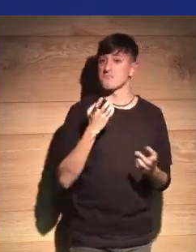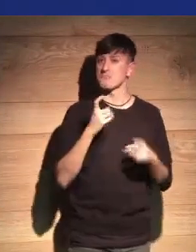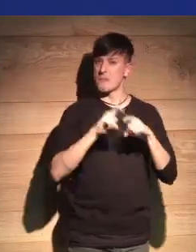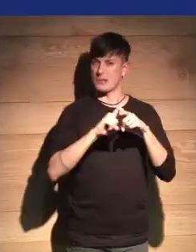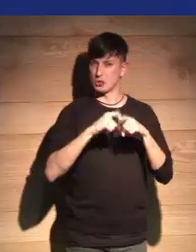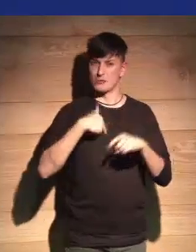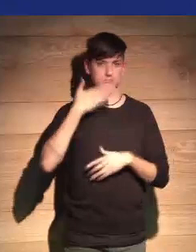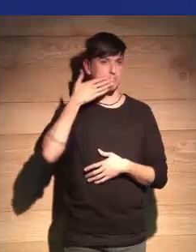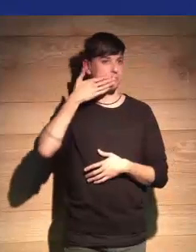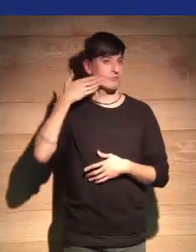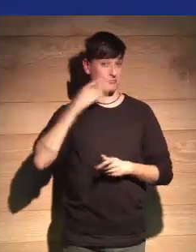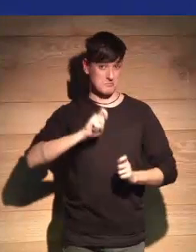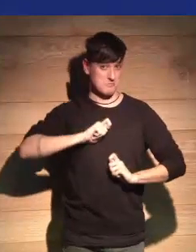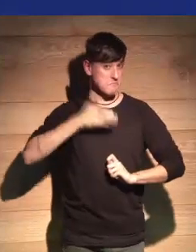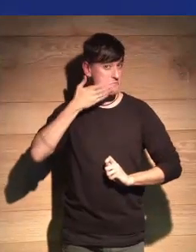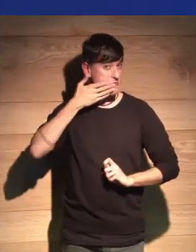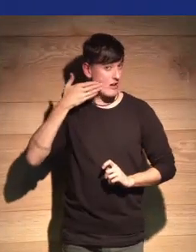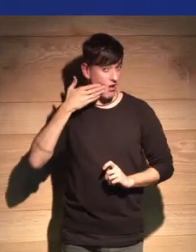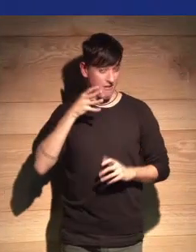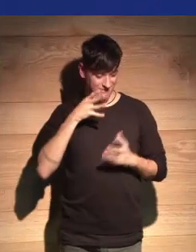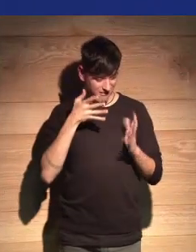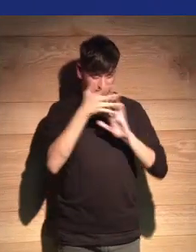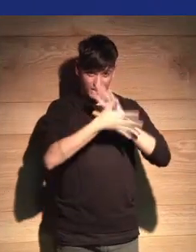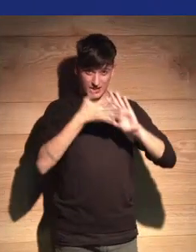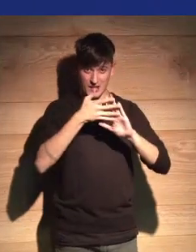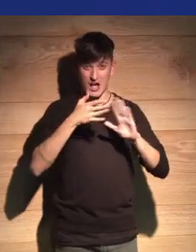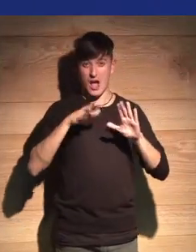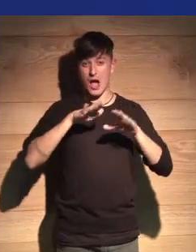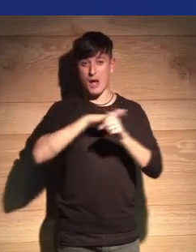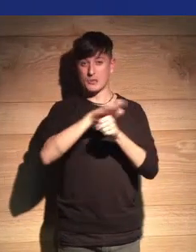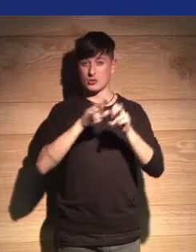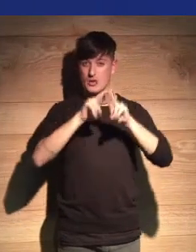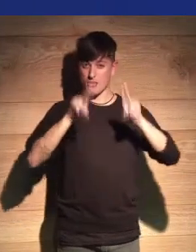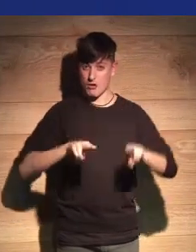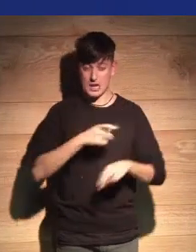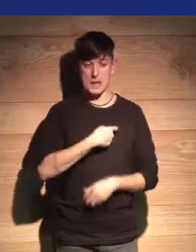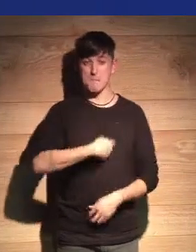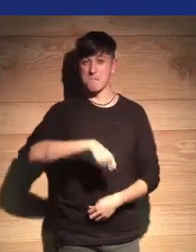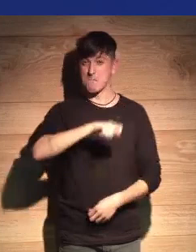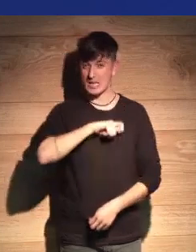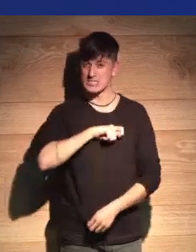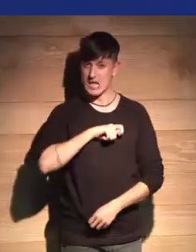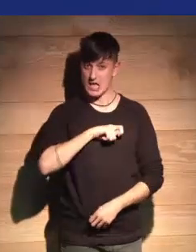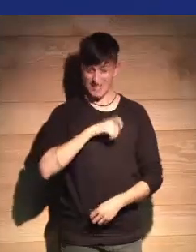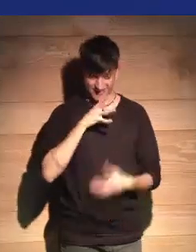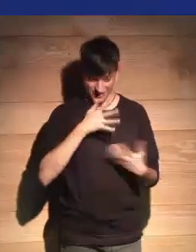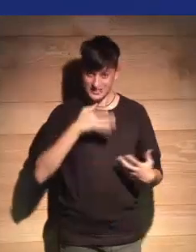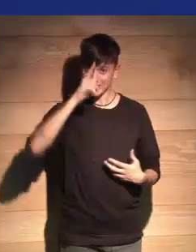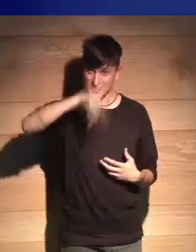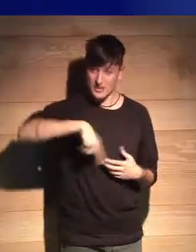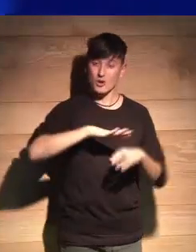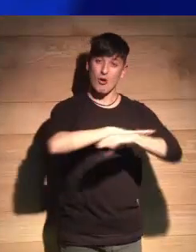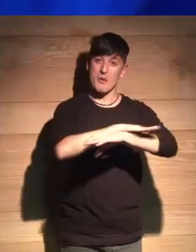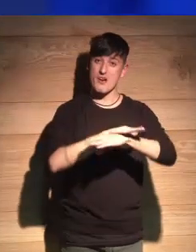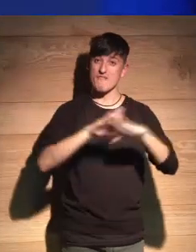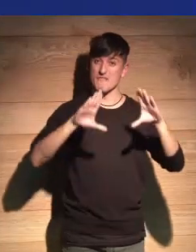in my country, and is one of the things that I'm most proud of when we talk internationally. It's great to see that